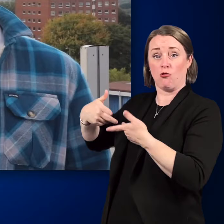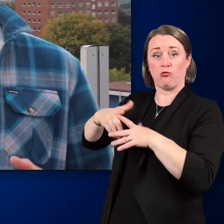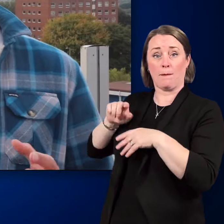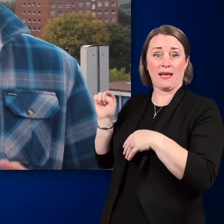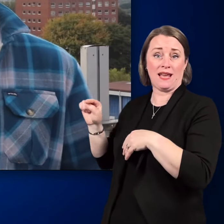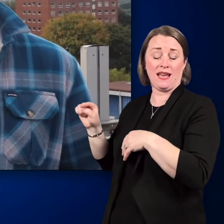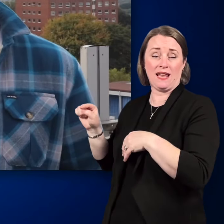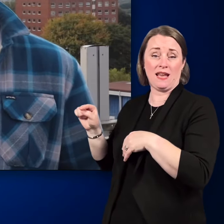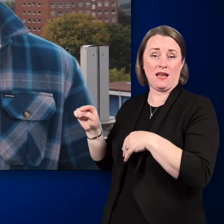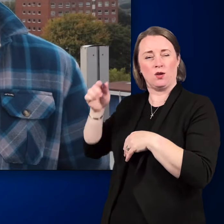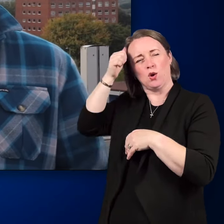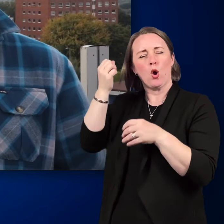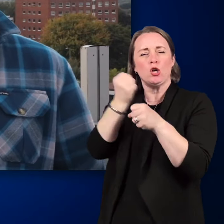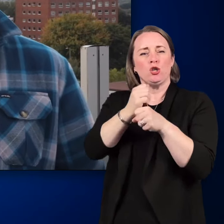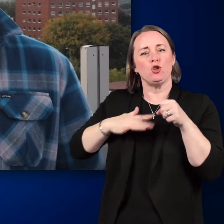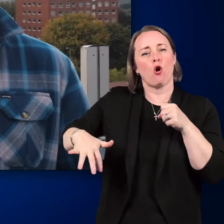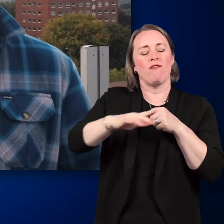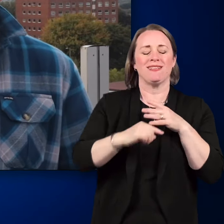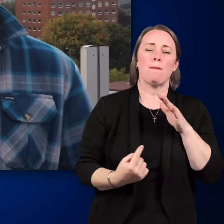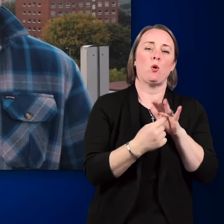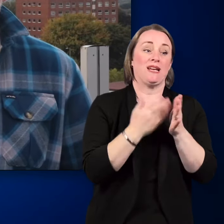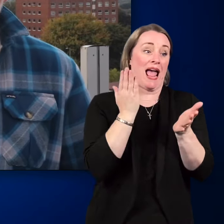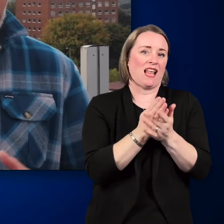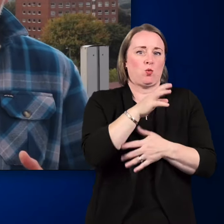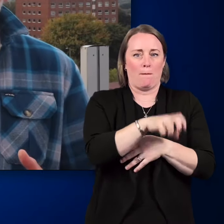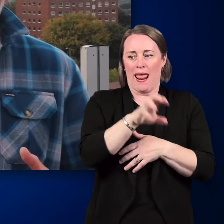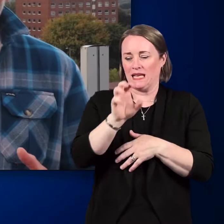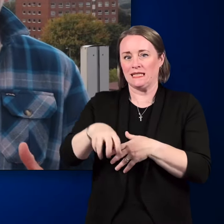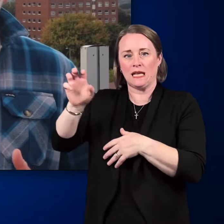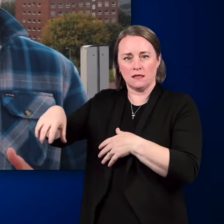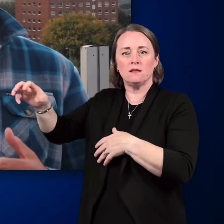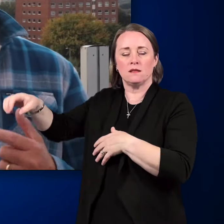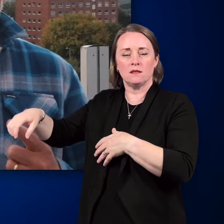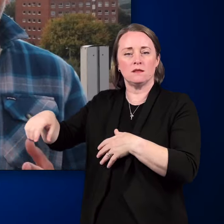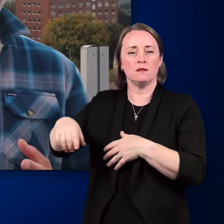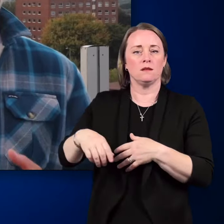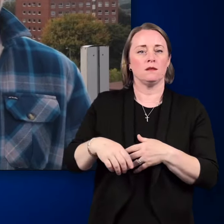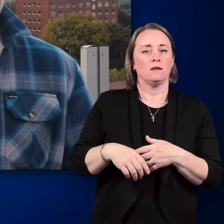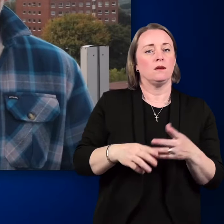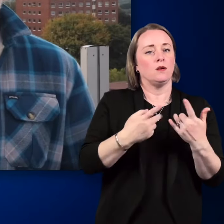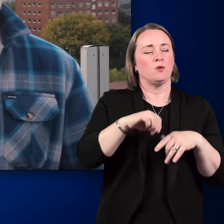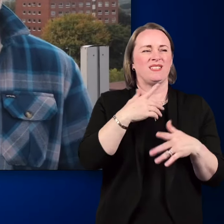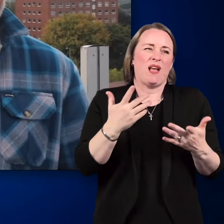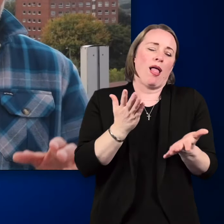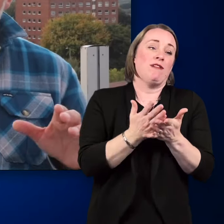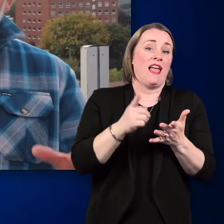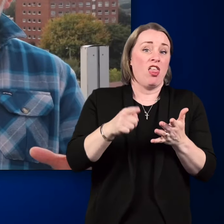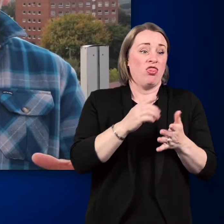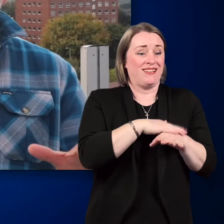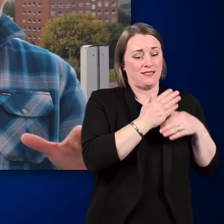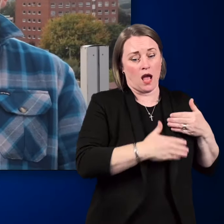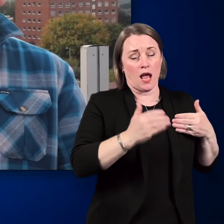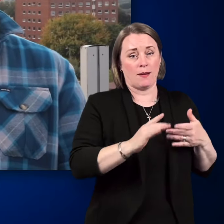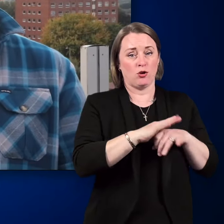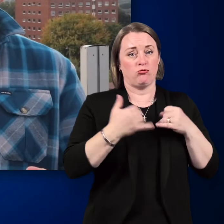You know, geography is important, isn't it? We said we think we've been scattered in this season back